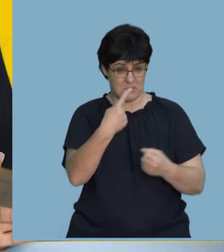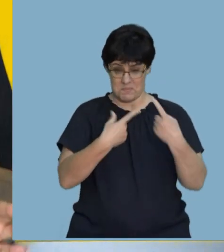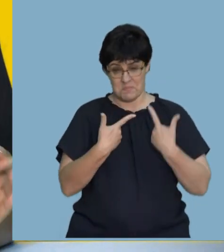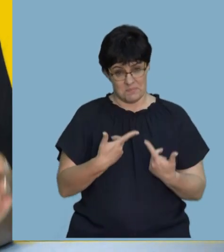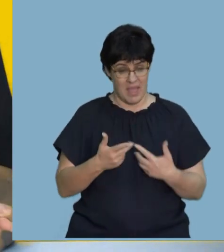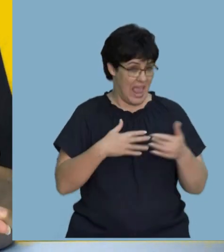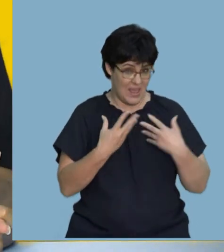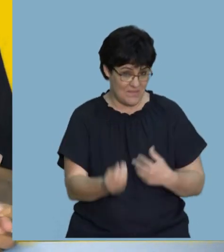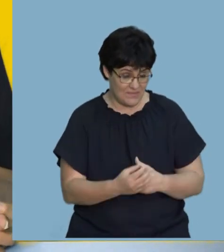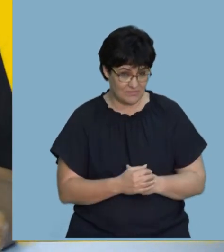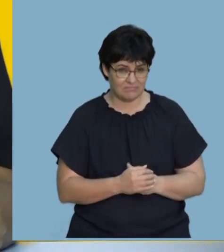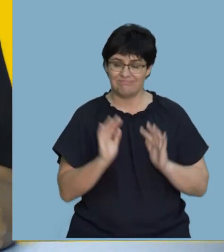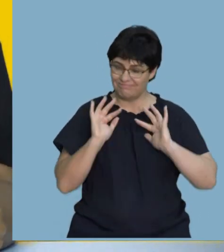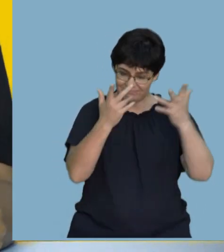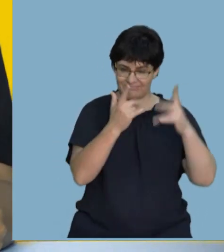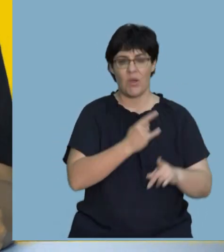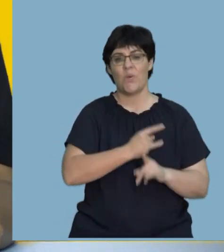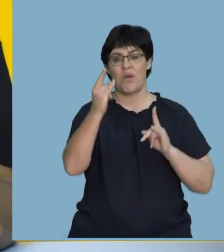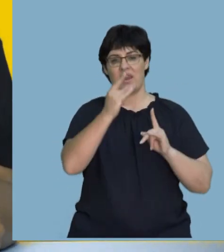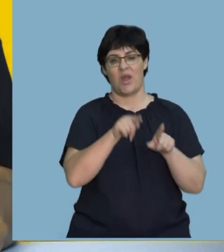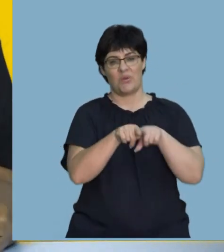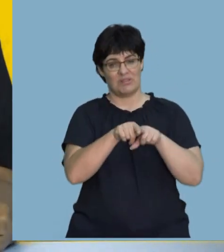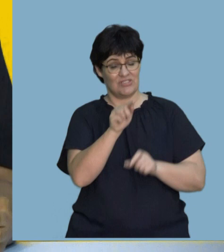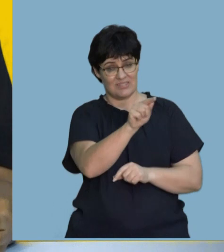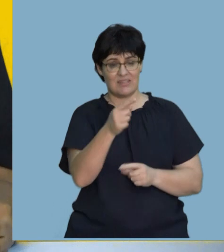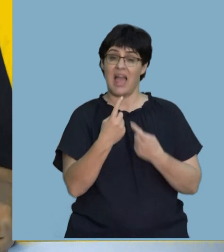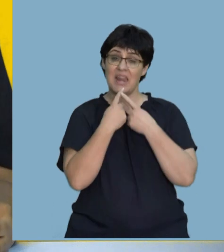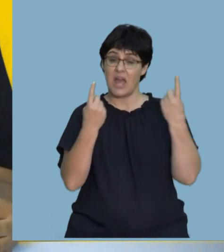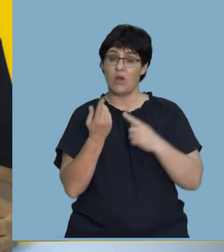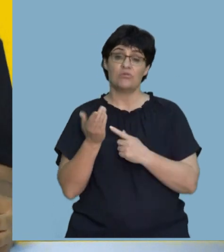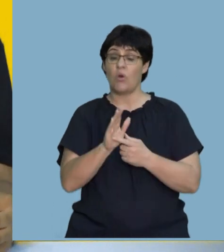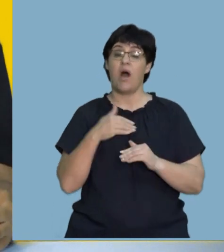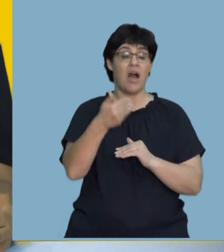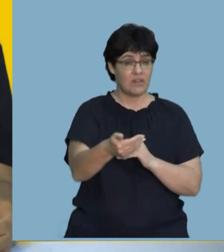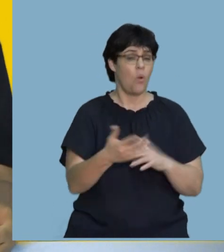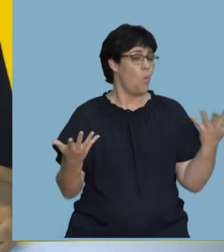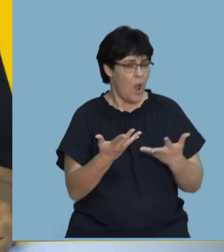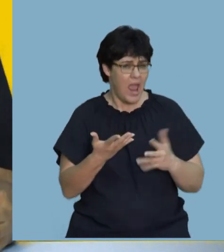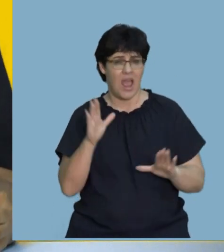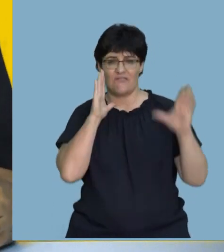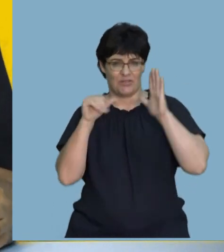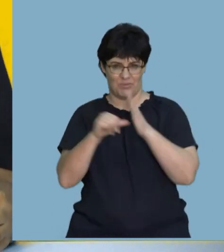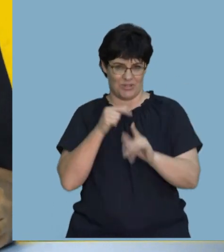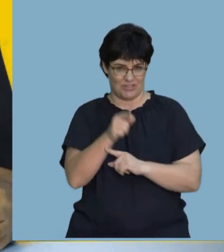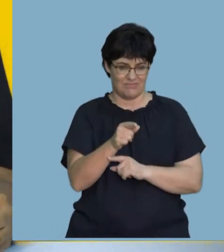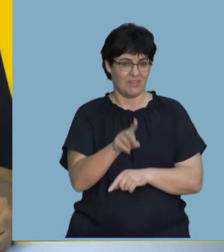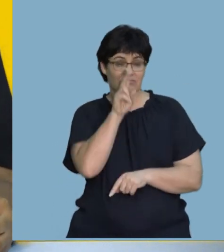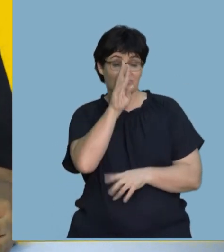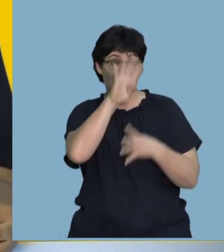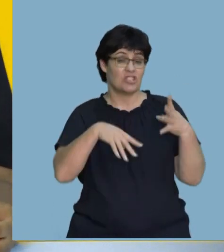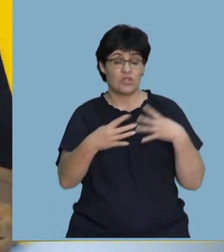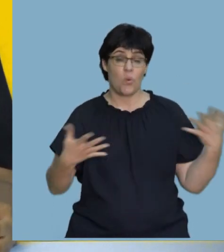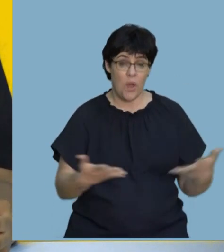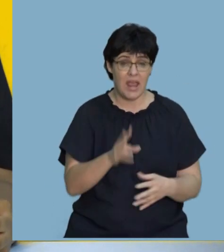any. Congratulations to all of our competition winners who will be announced after the show on our Facebook page. Remember to check out the schedule